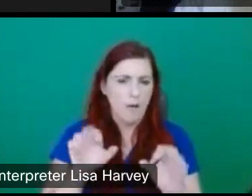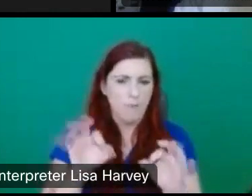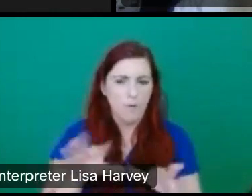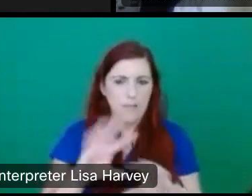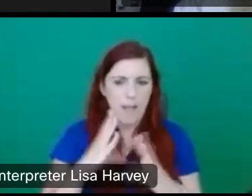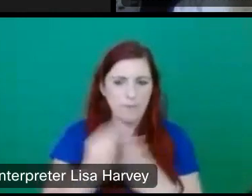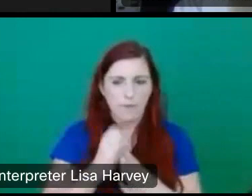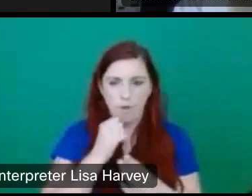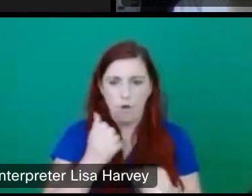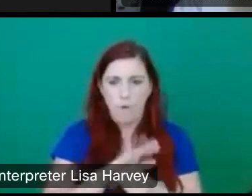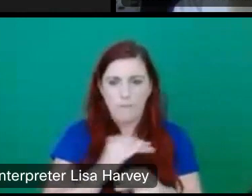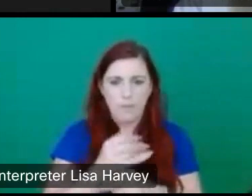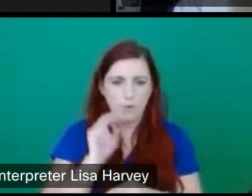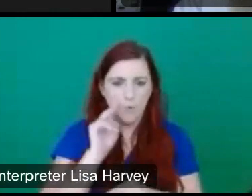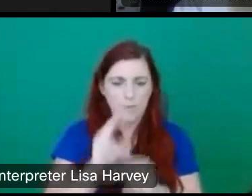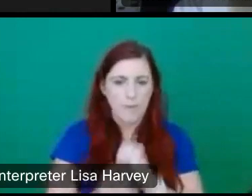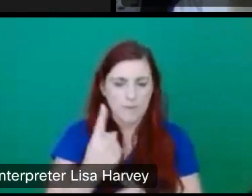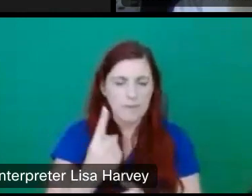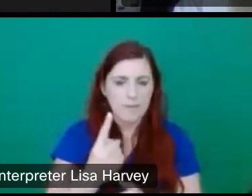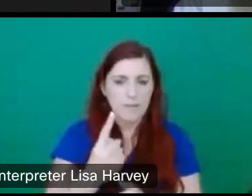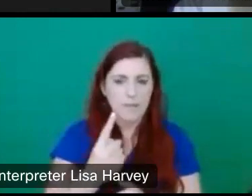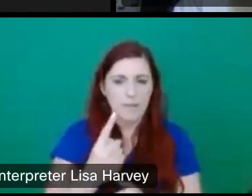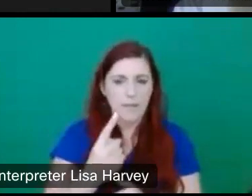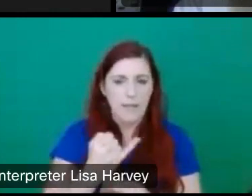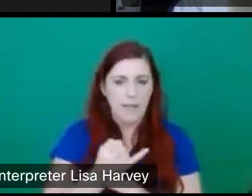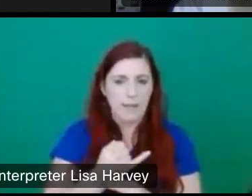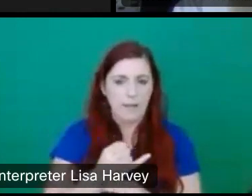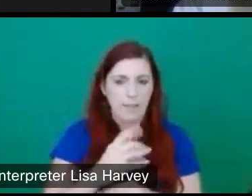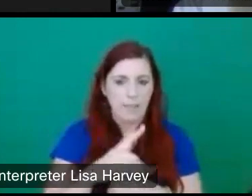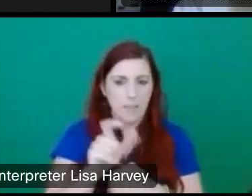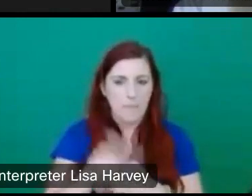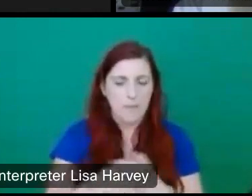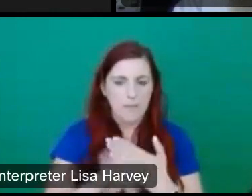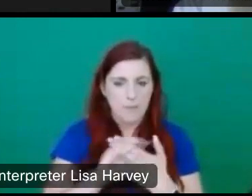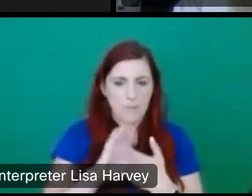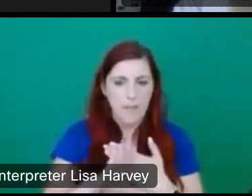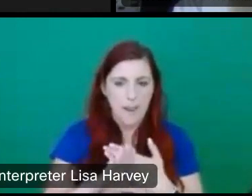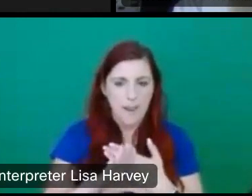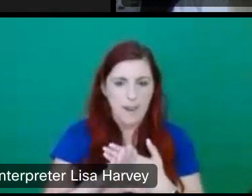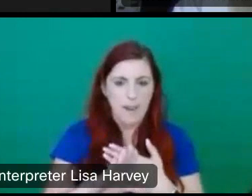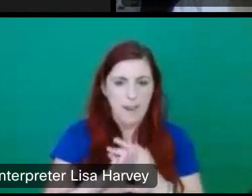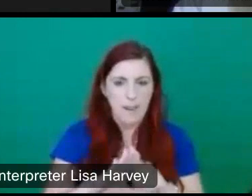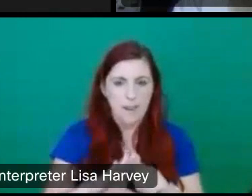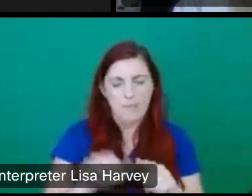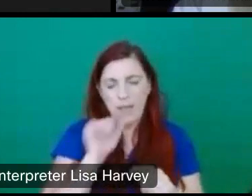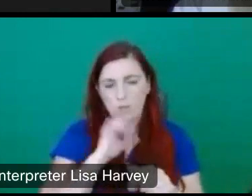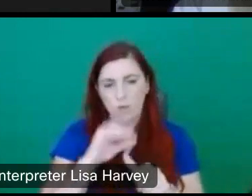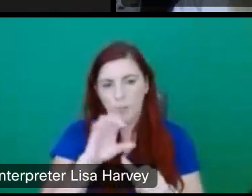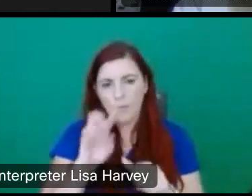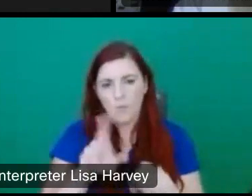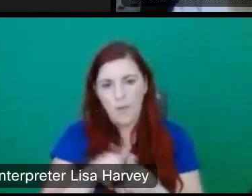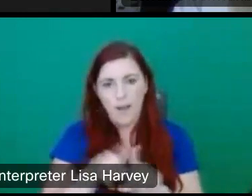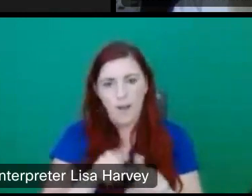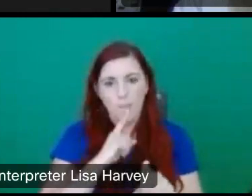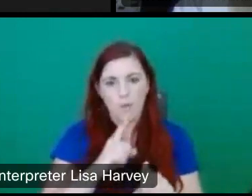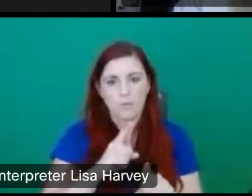covered within the notifiable instance within the patient safety bill, it answers some of the other questions as well here, is falls into the remit of the